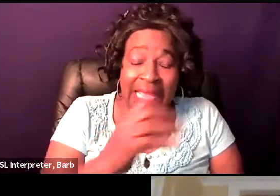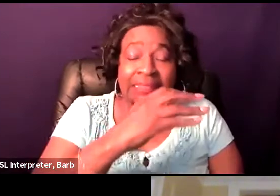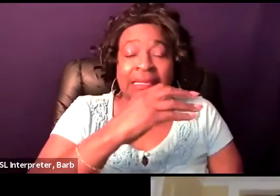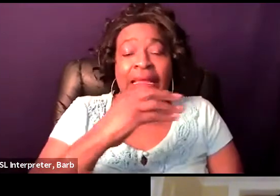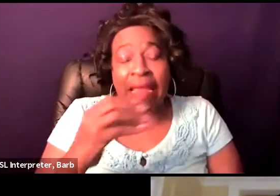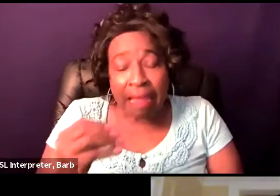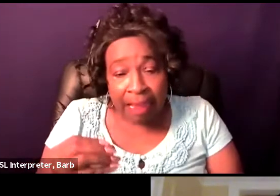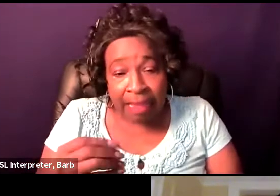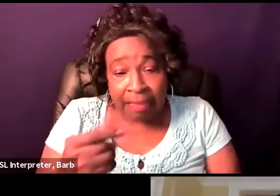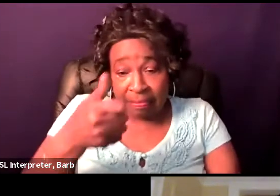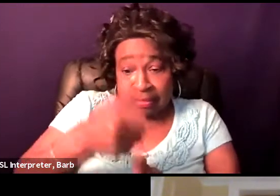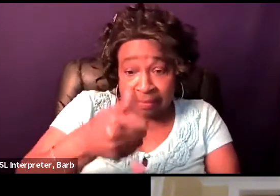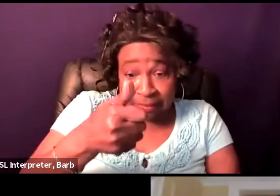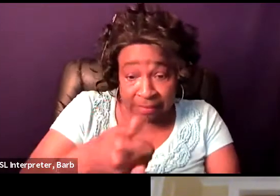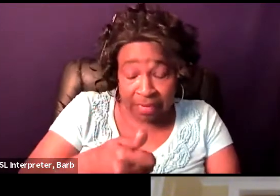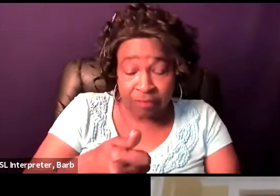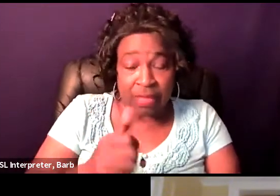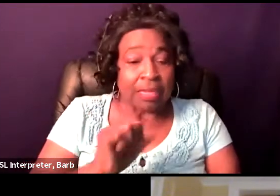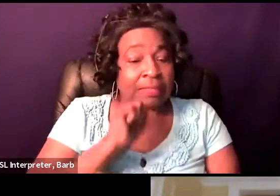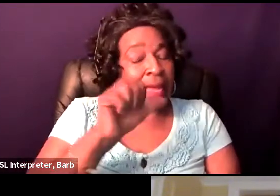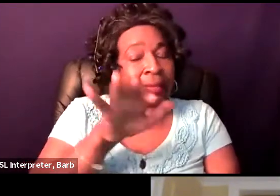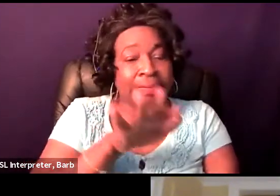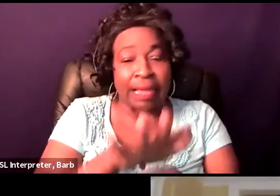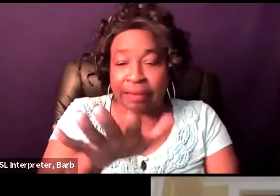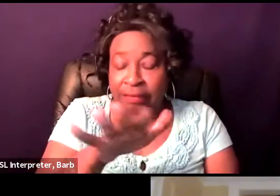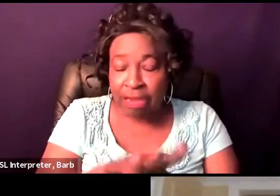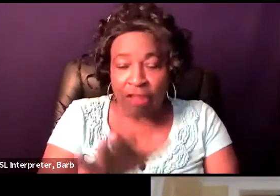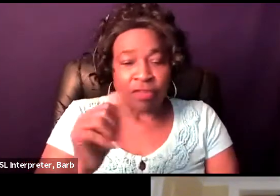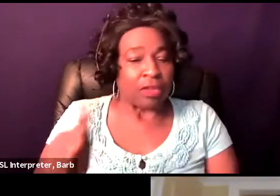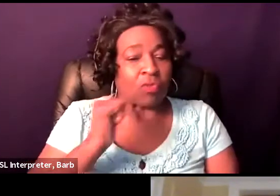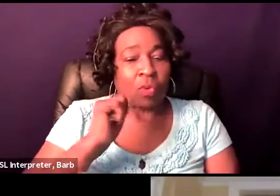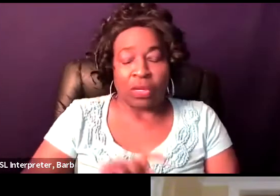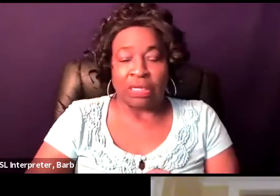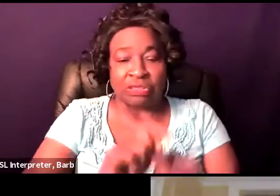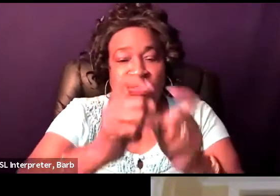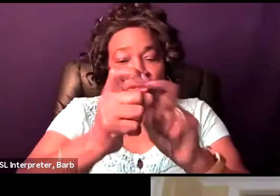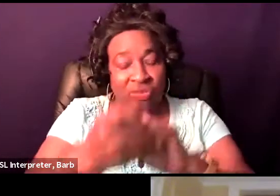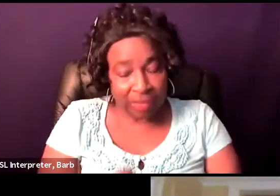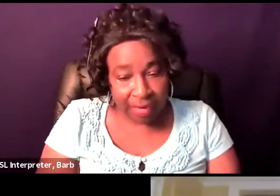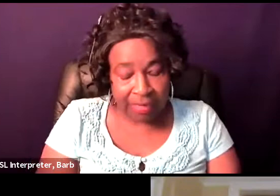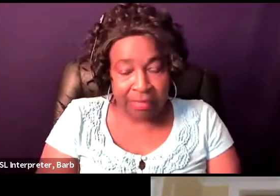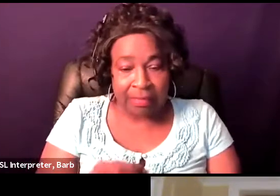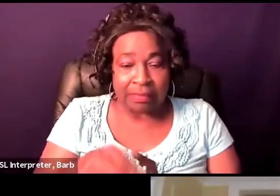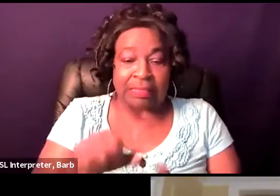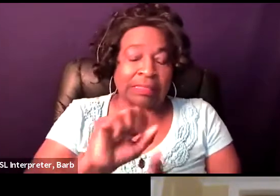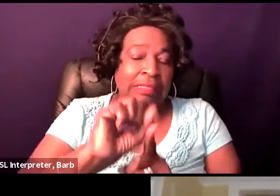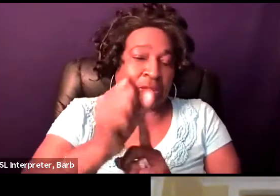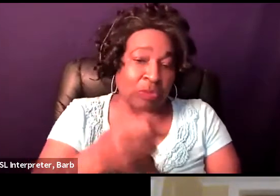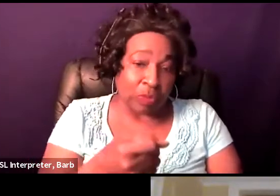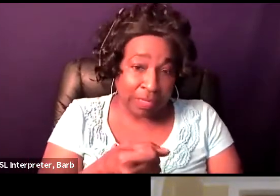that itself is not going to fundamentally transform what the economic context. And that's,